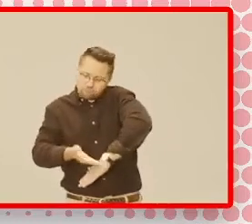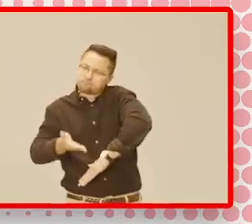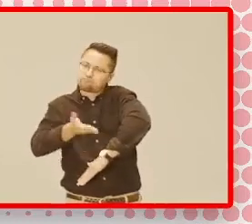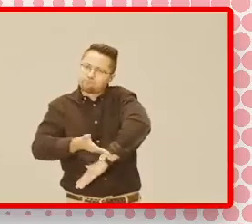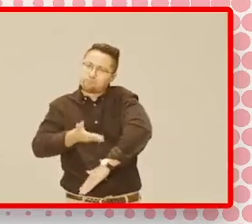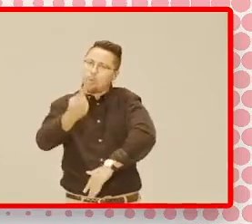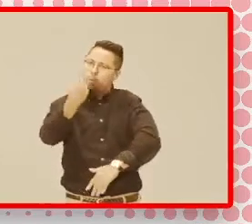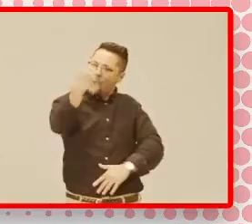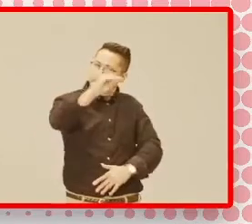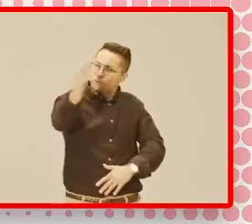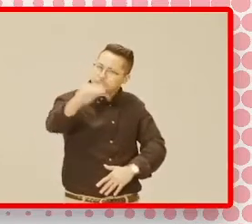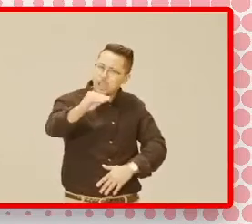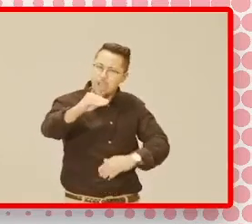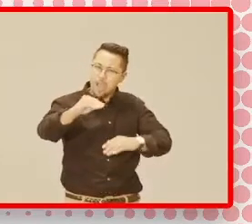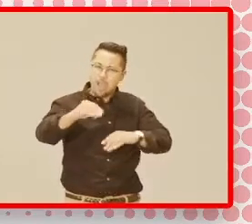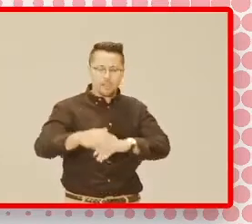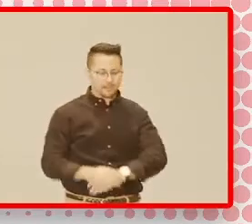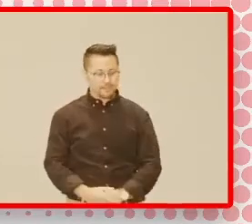So